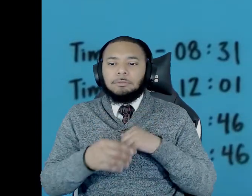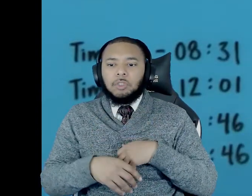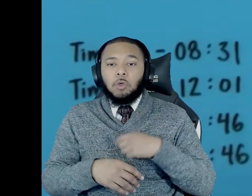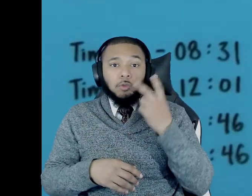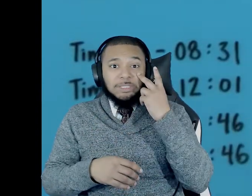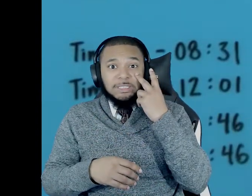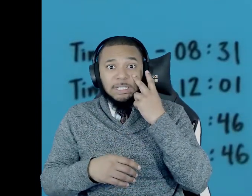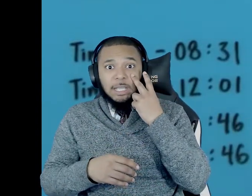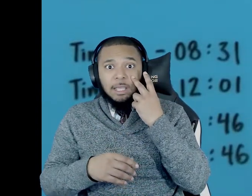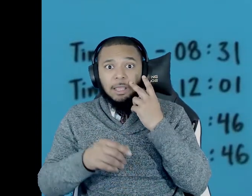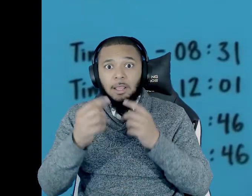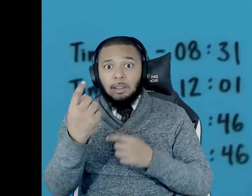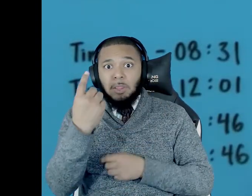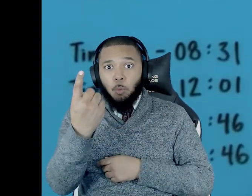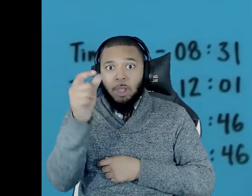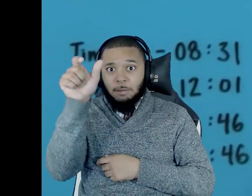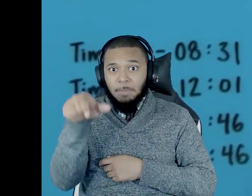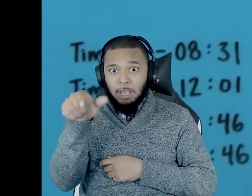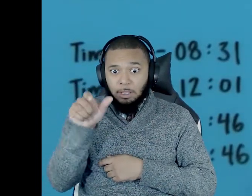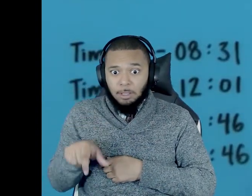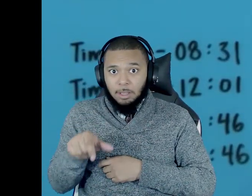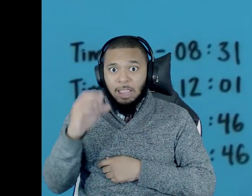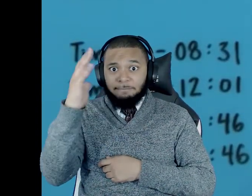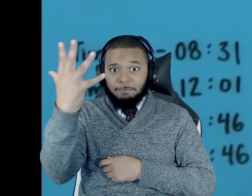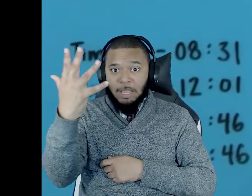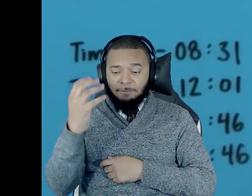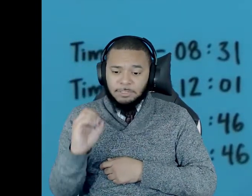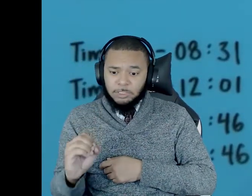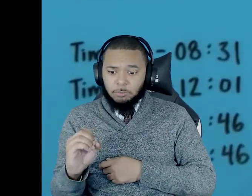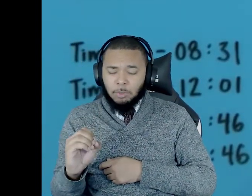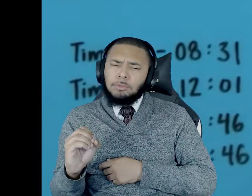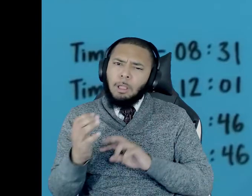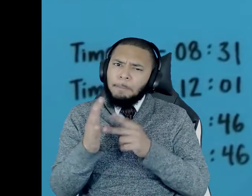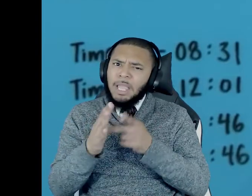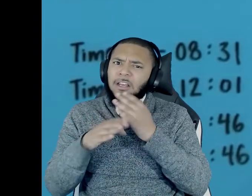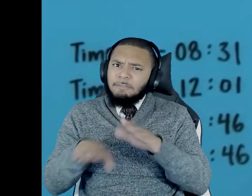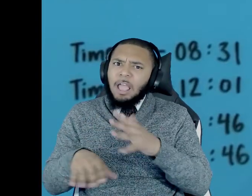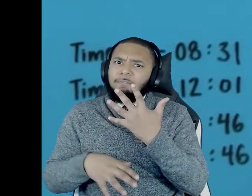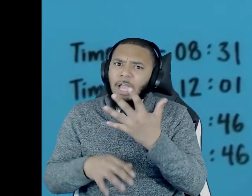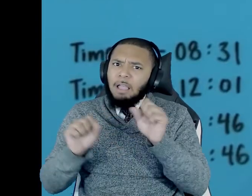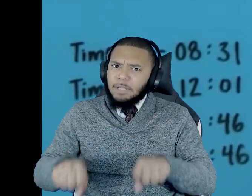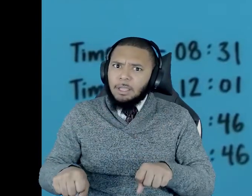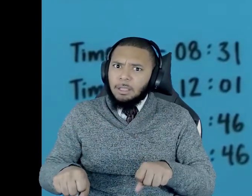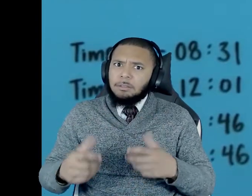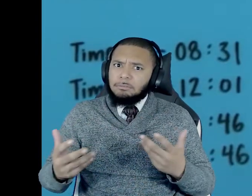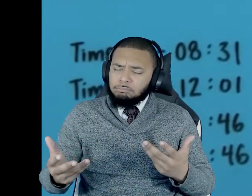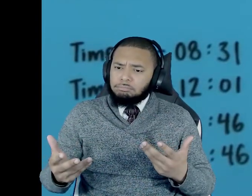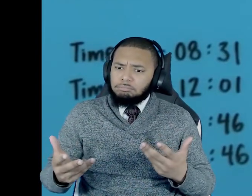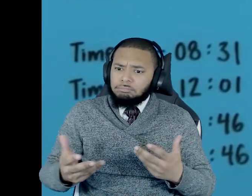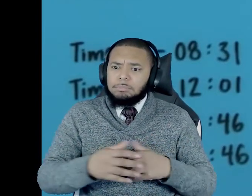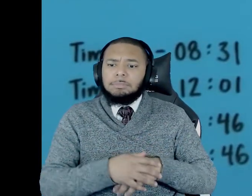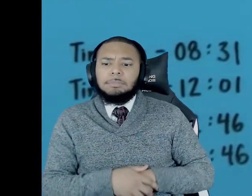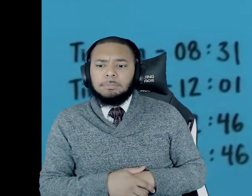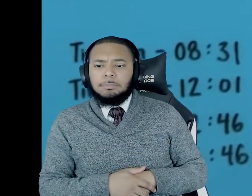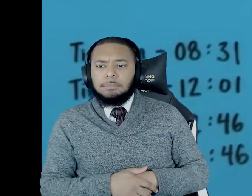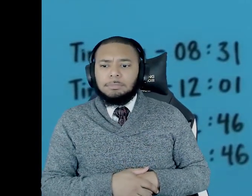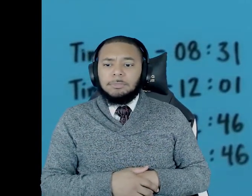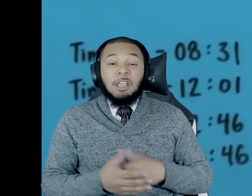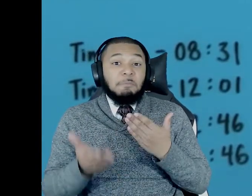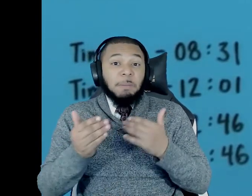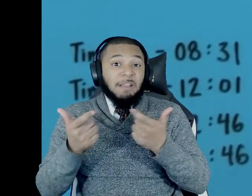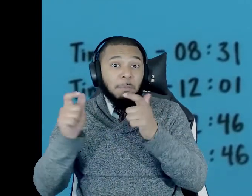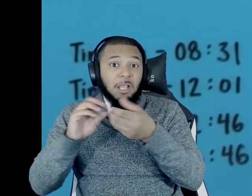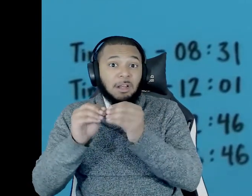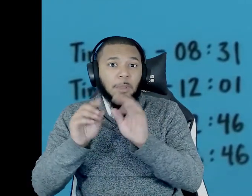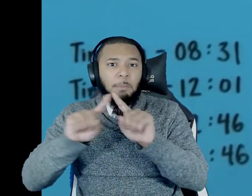5. There's a higher one than that, but it's okay. We can start with the one that we know for sure first. All right, 45